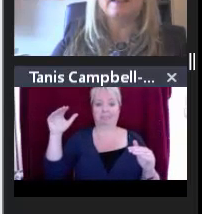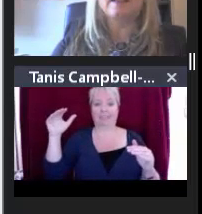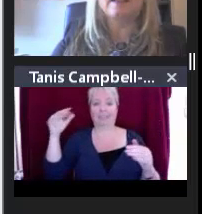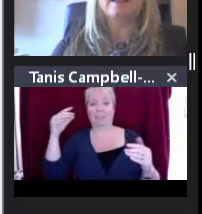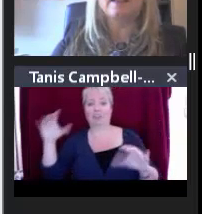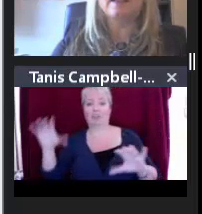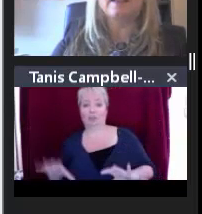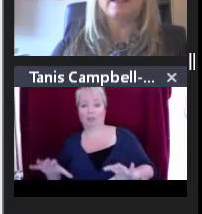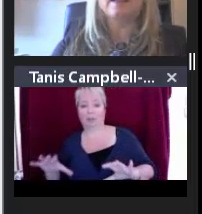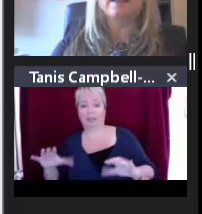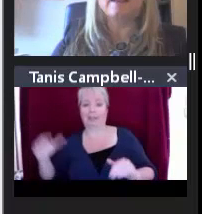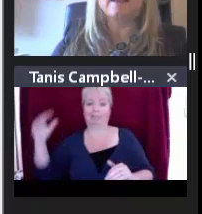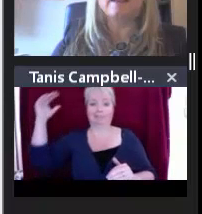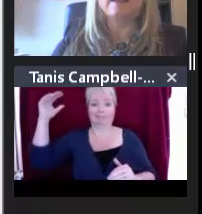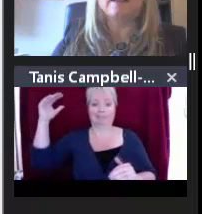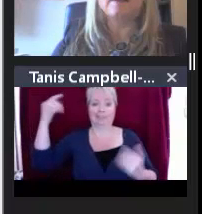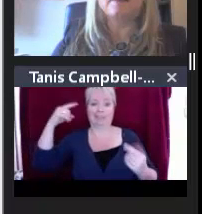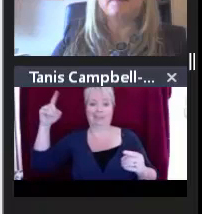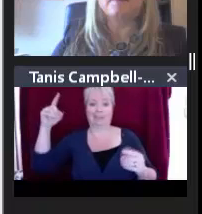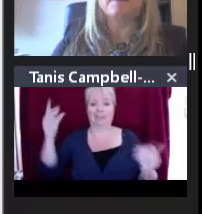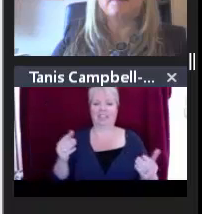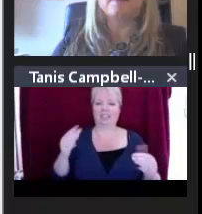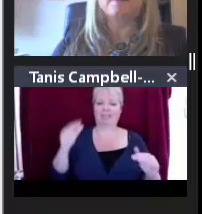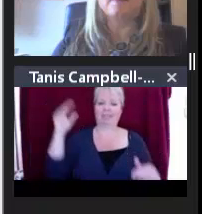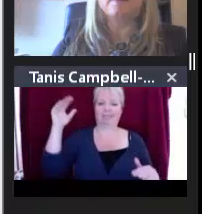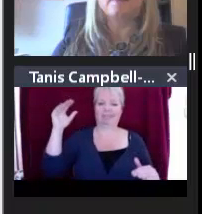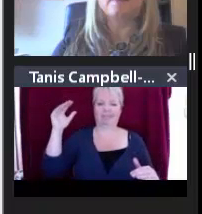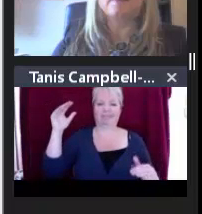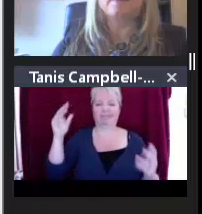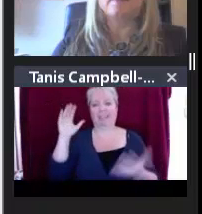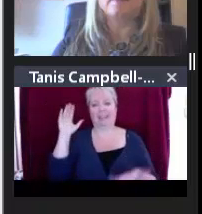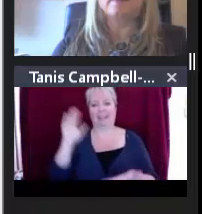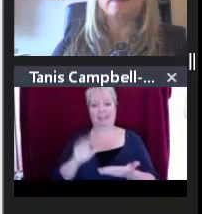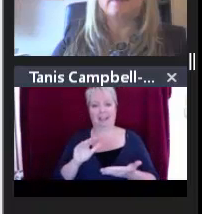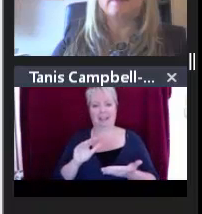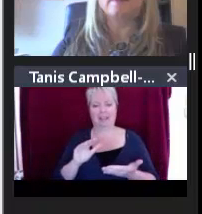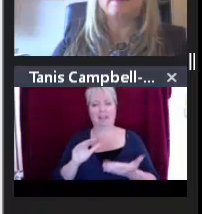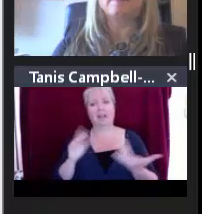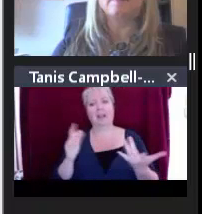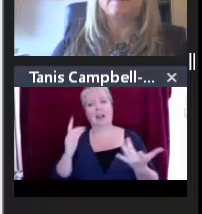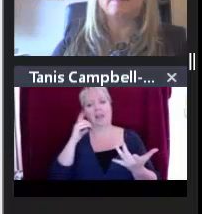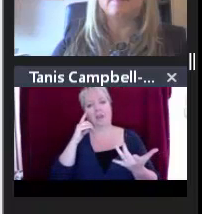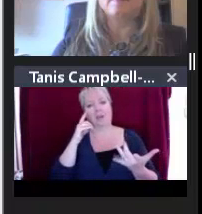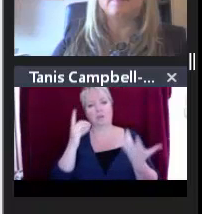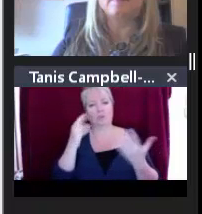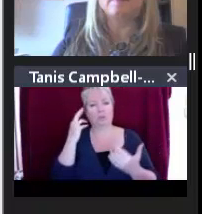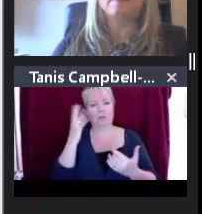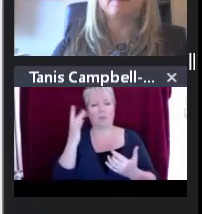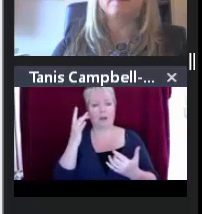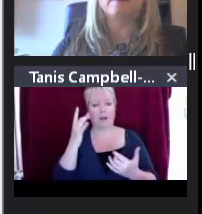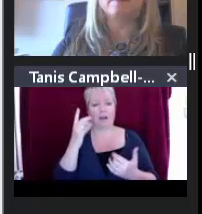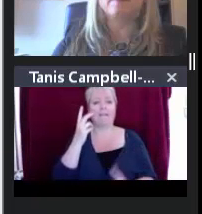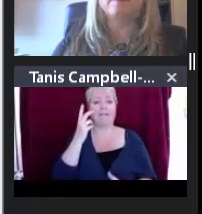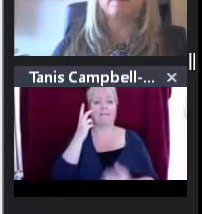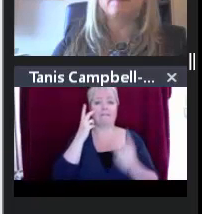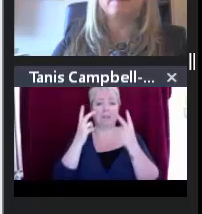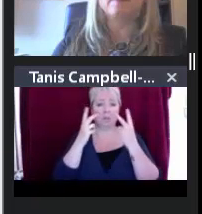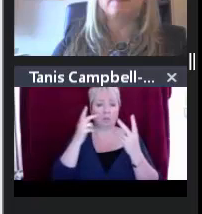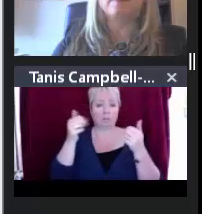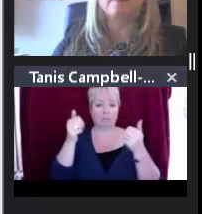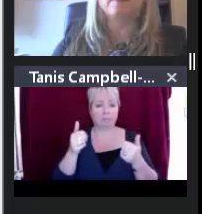things. I assume there is my visual disability that makes it difficult for me